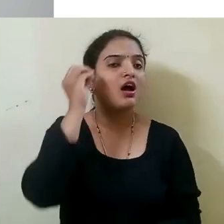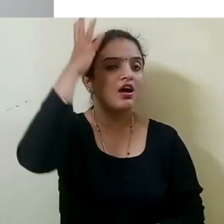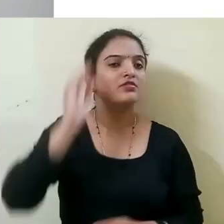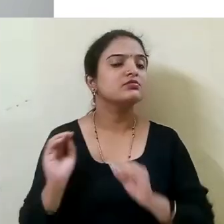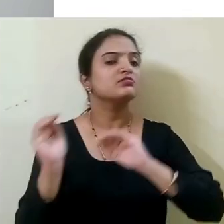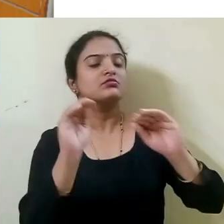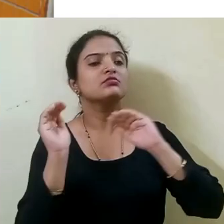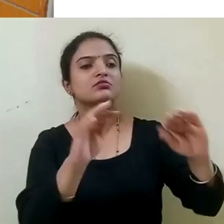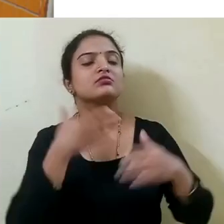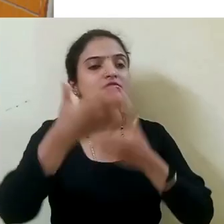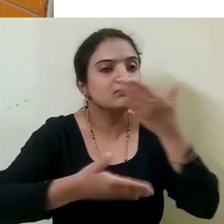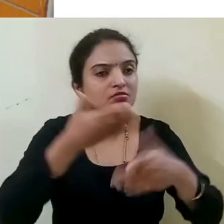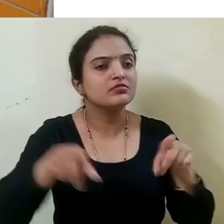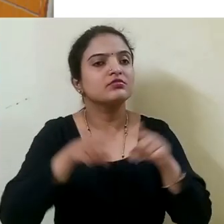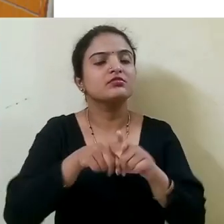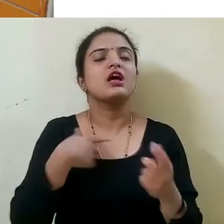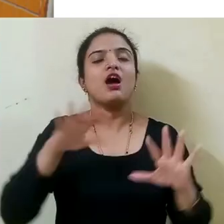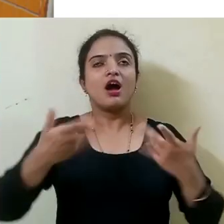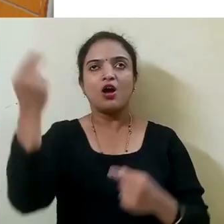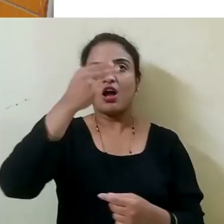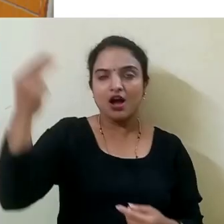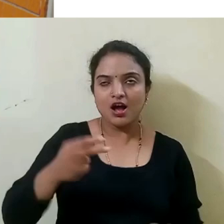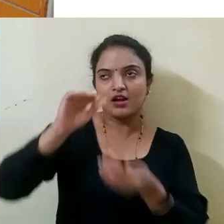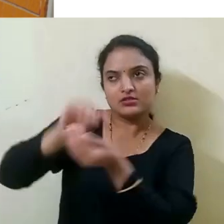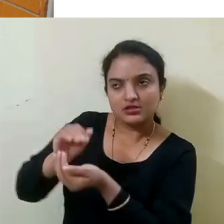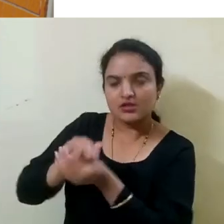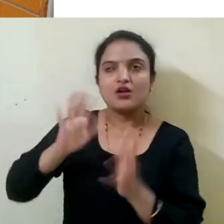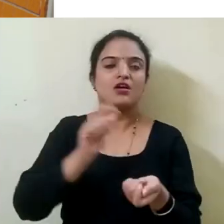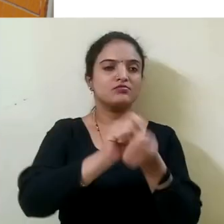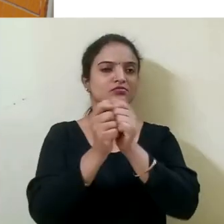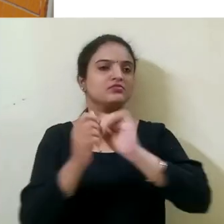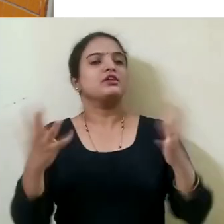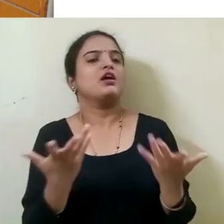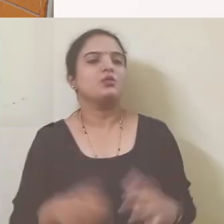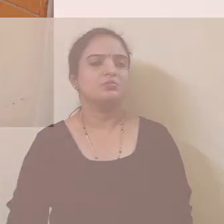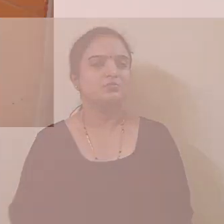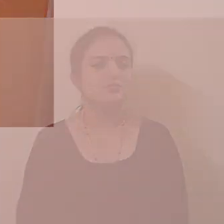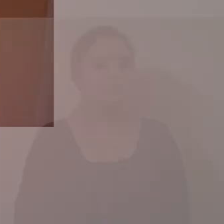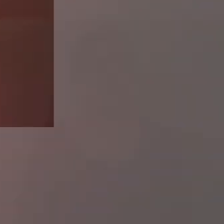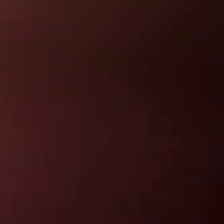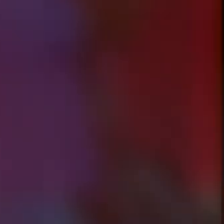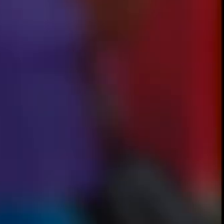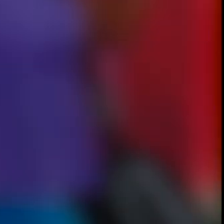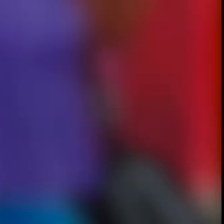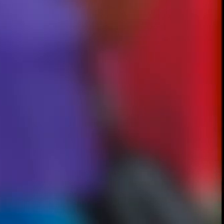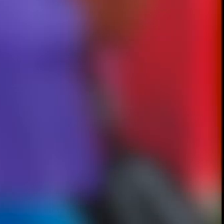future generations. We want to spread awareness about the important role of art conservation and restoration.